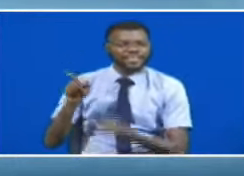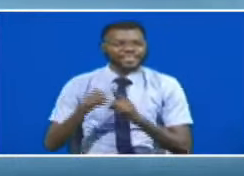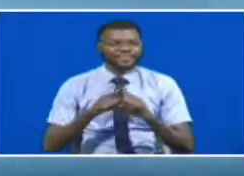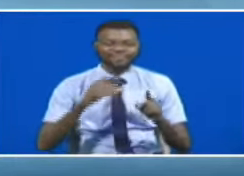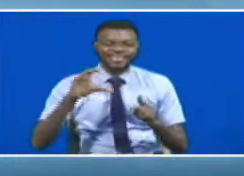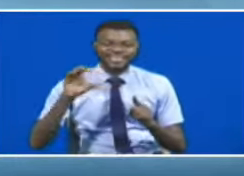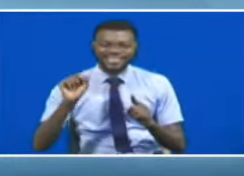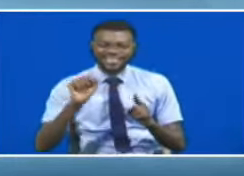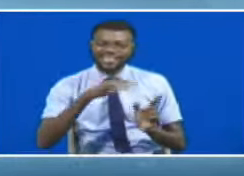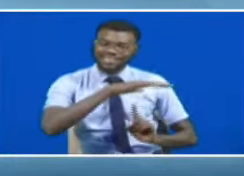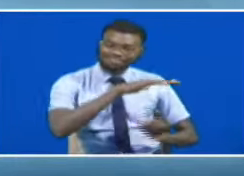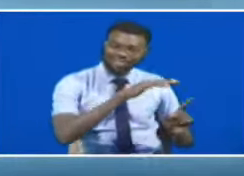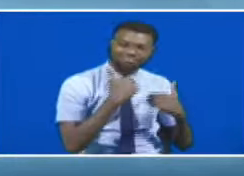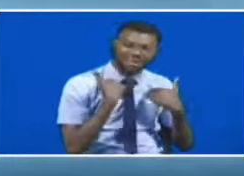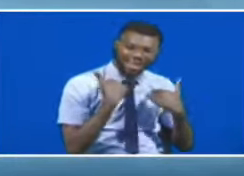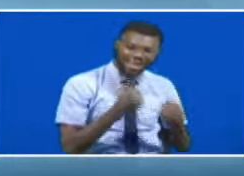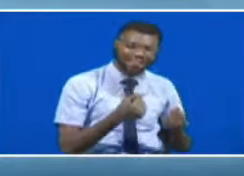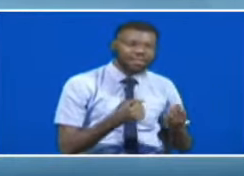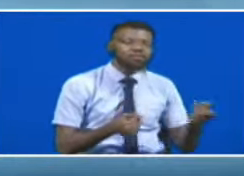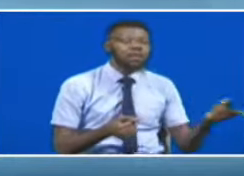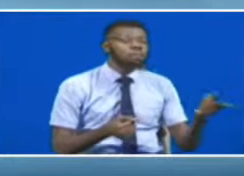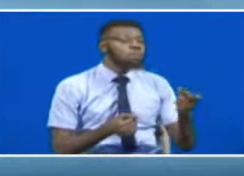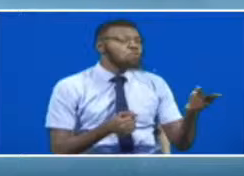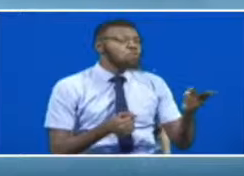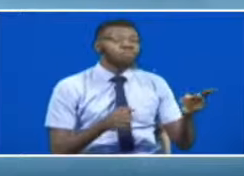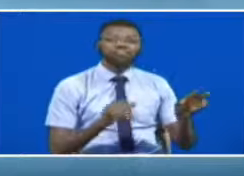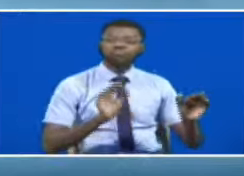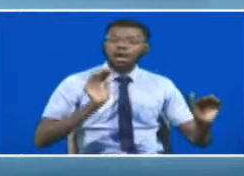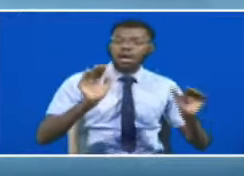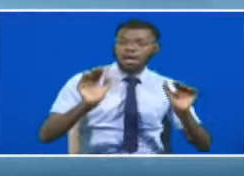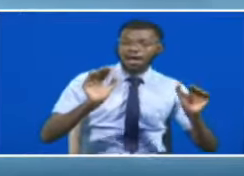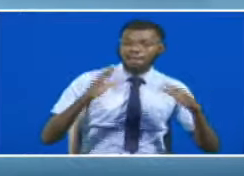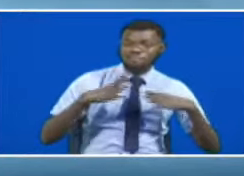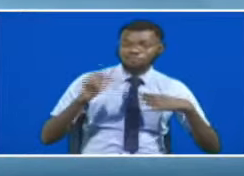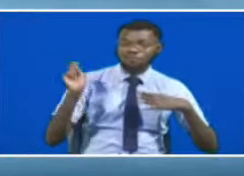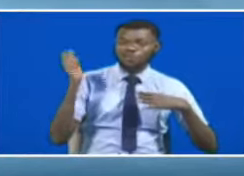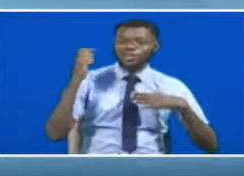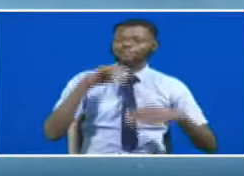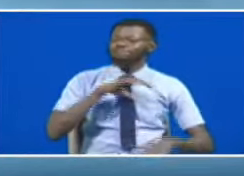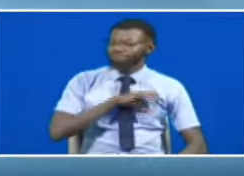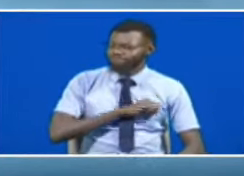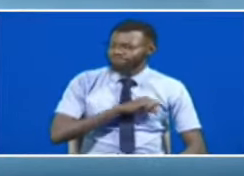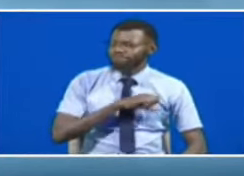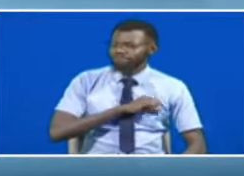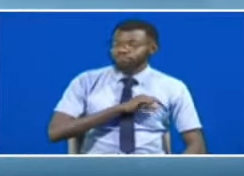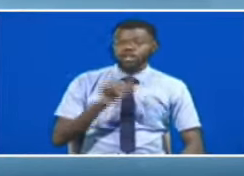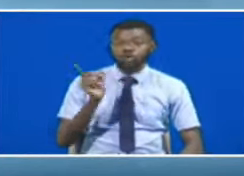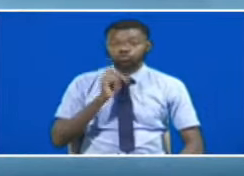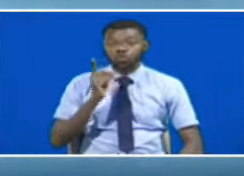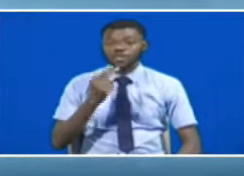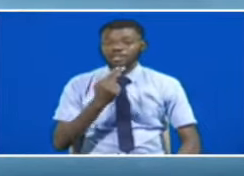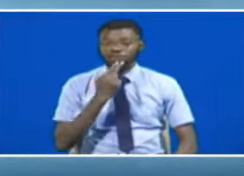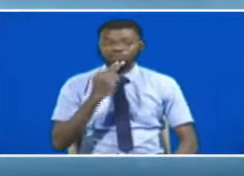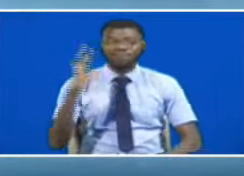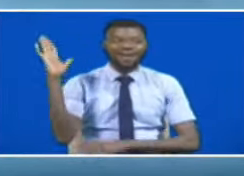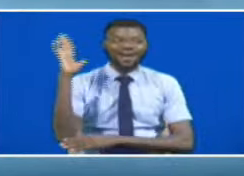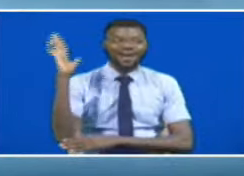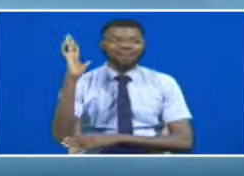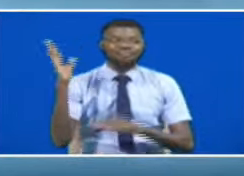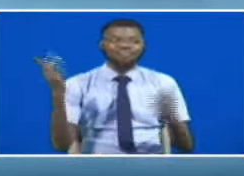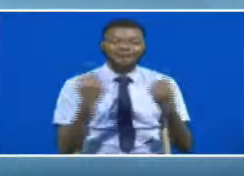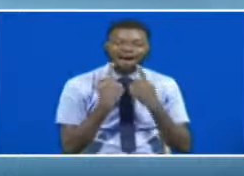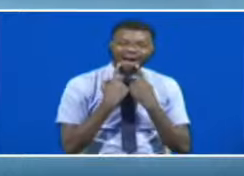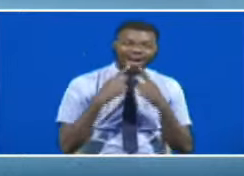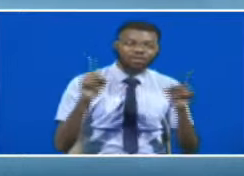Cabinet Secretary, Susan Nakhumicha, are asking Kenyans to be patient until Tuesday afternoon for an announcement and